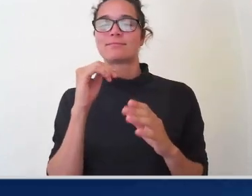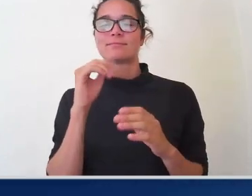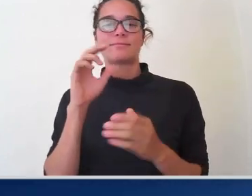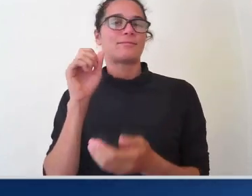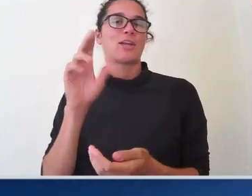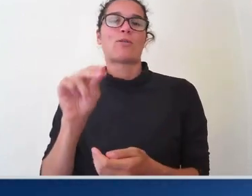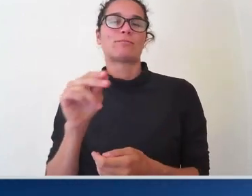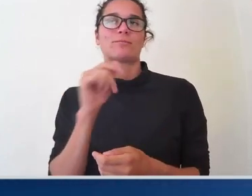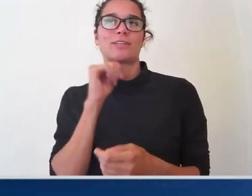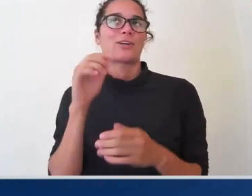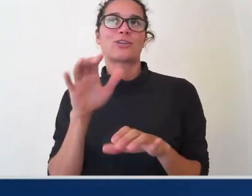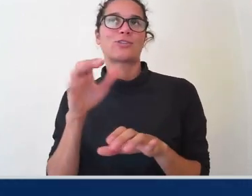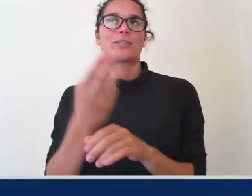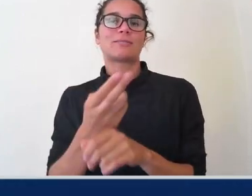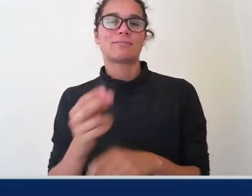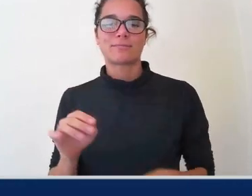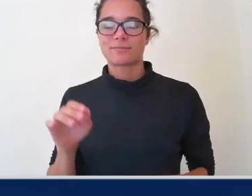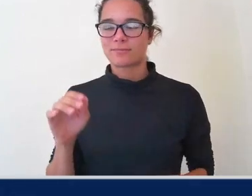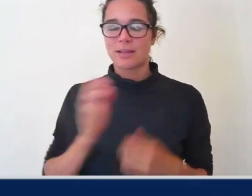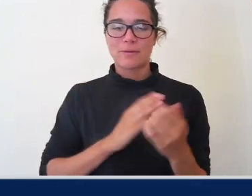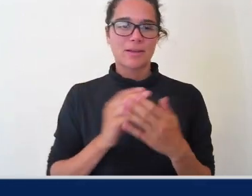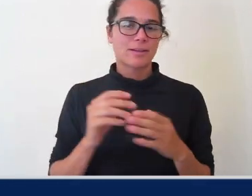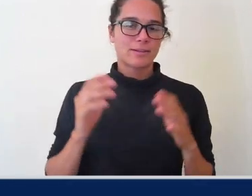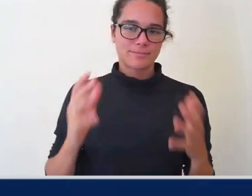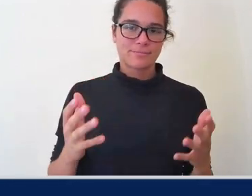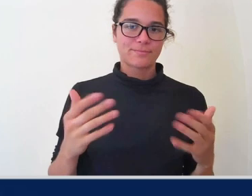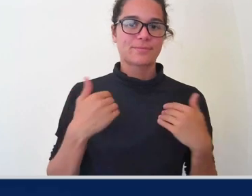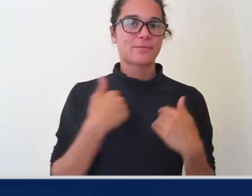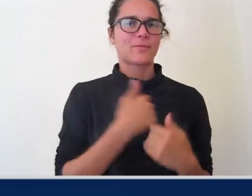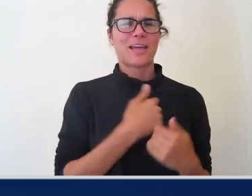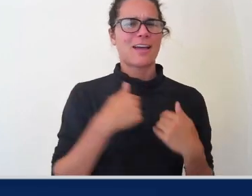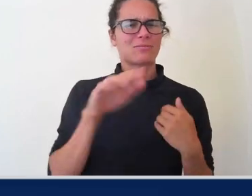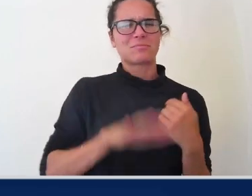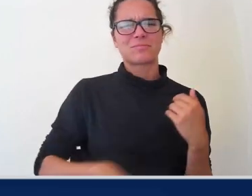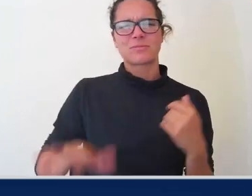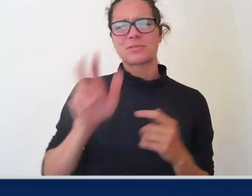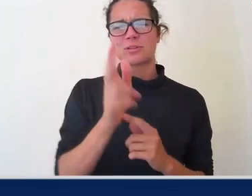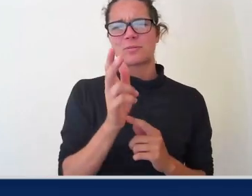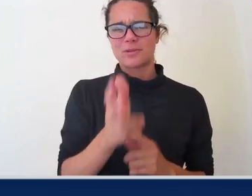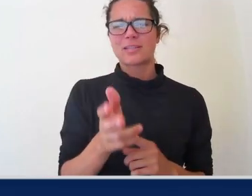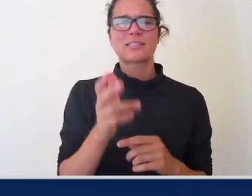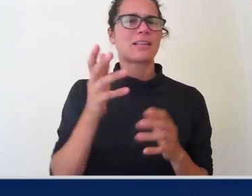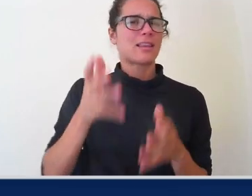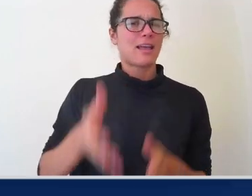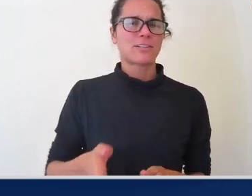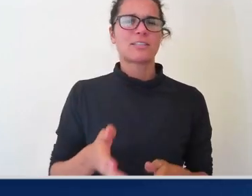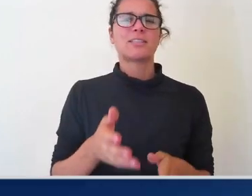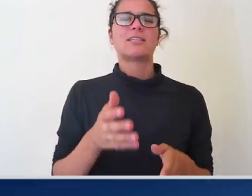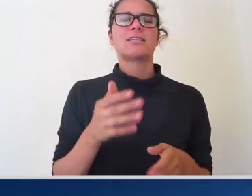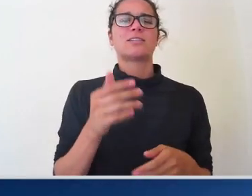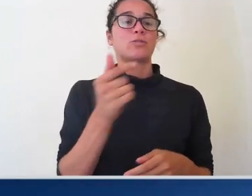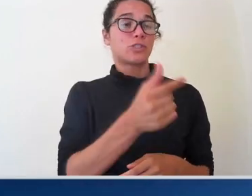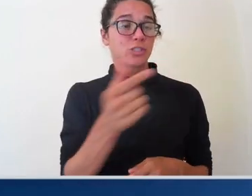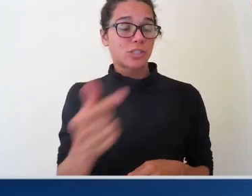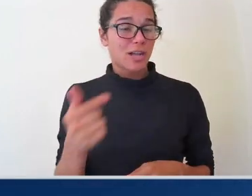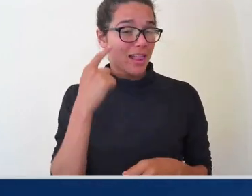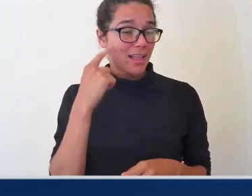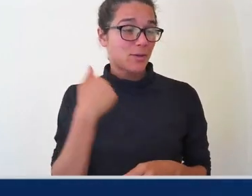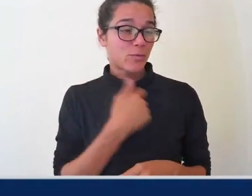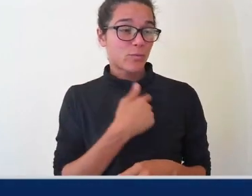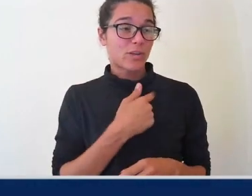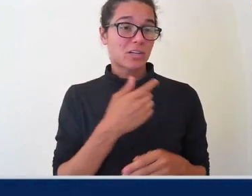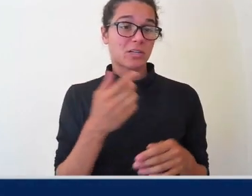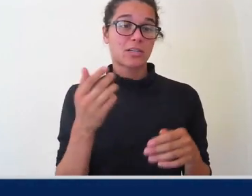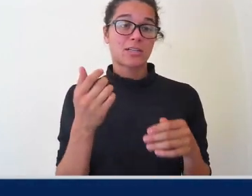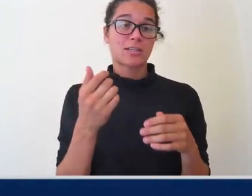All right. So we got about 3 minutes left. Gigi, I think we're lost on your demo